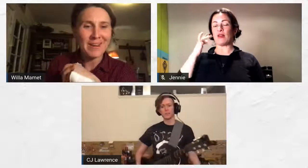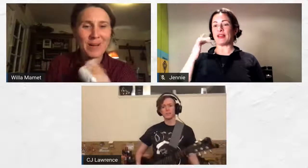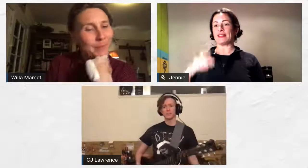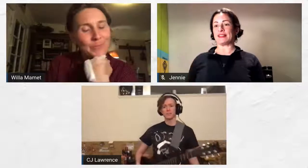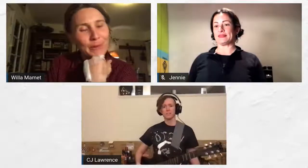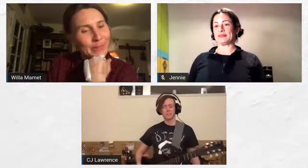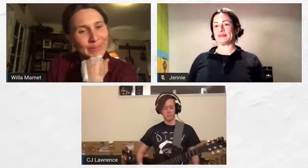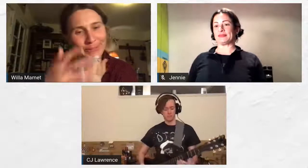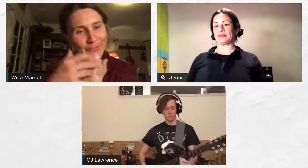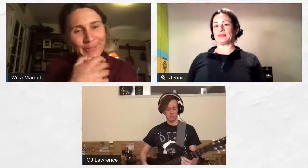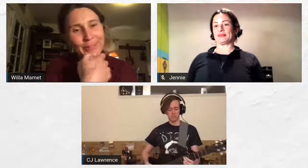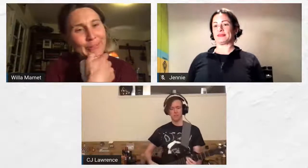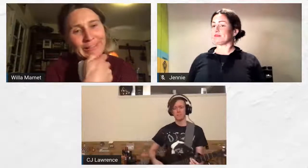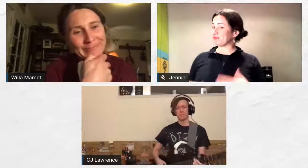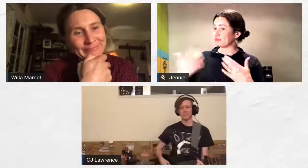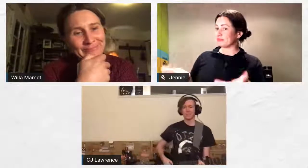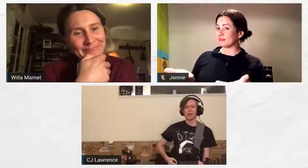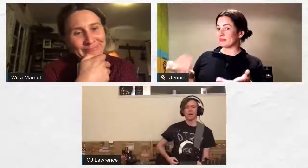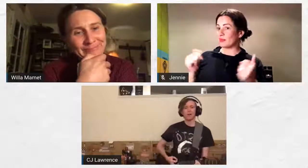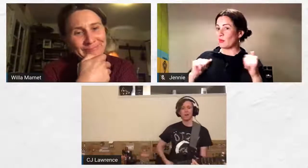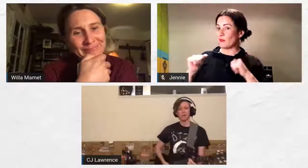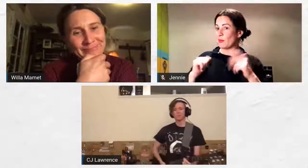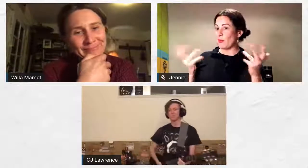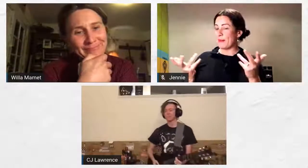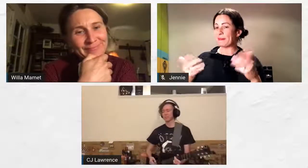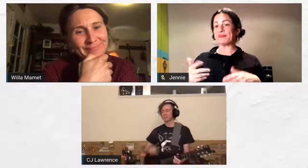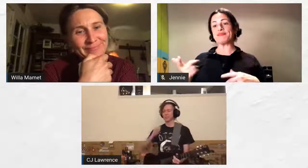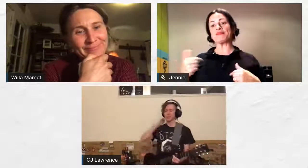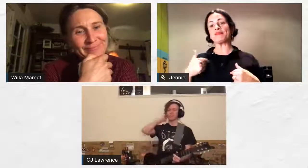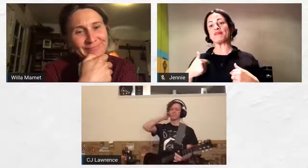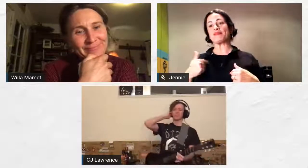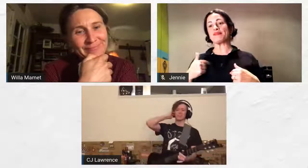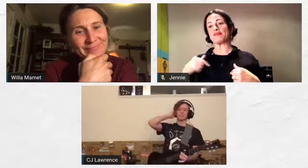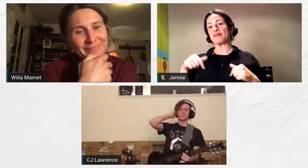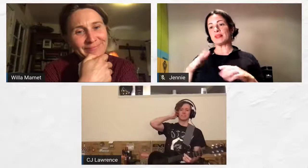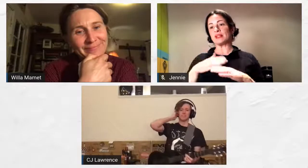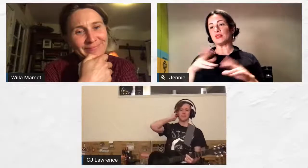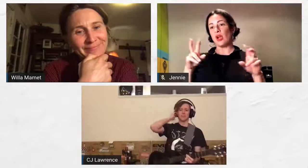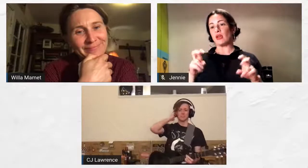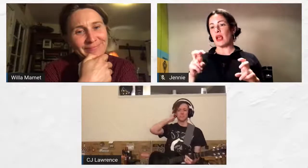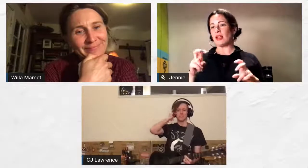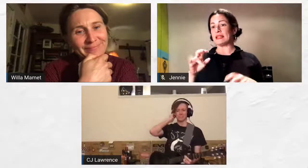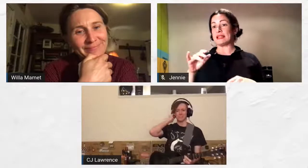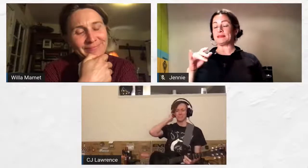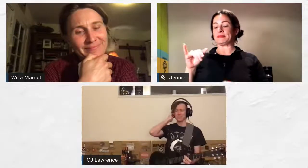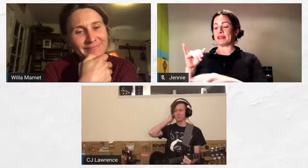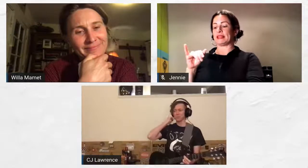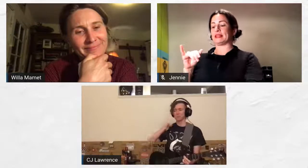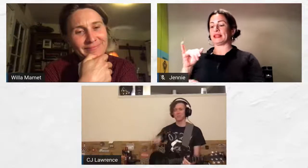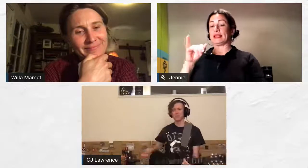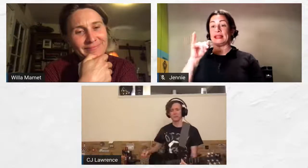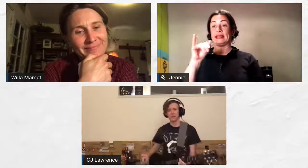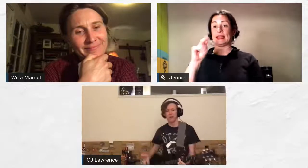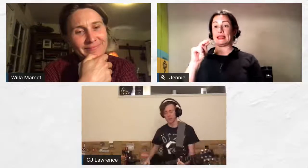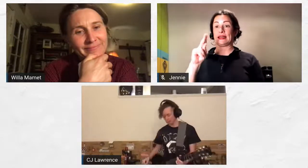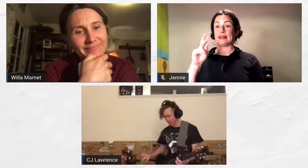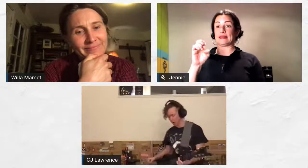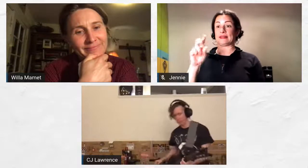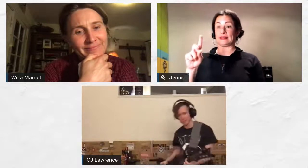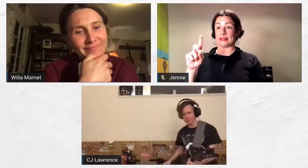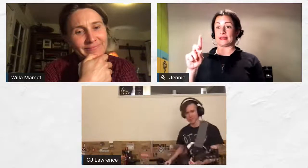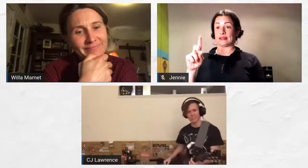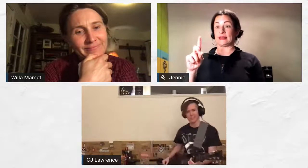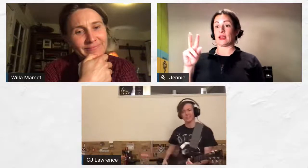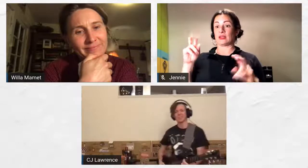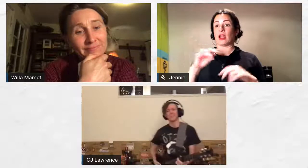Right on. And what are you gonna play? The song's called Inked. It talks a little bit about